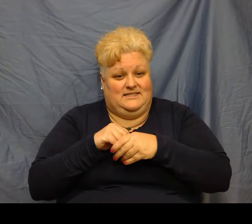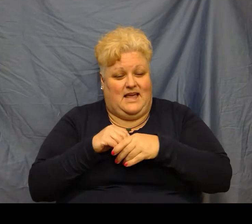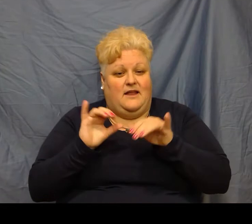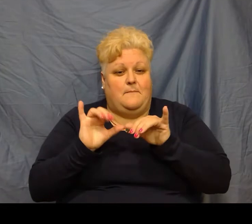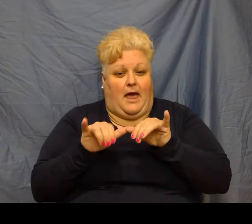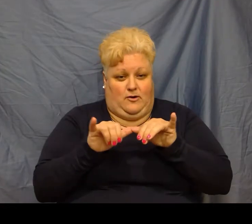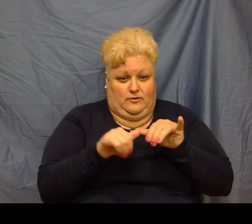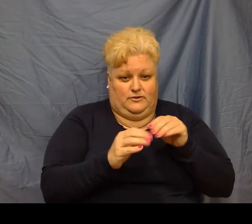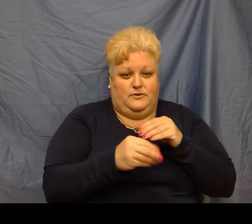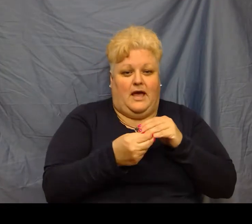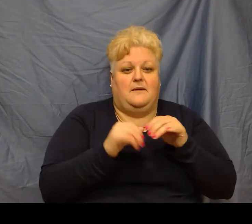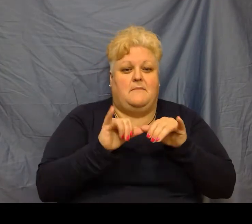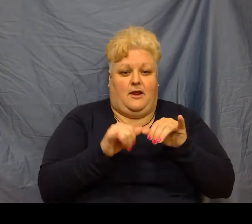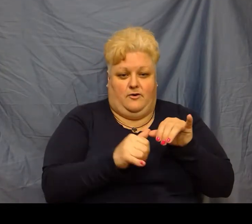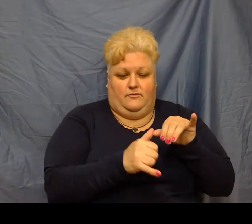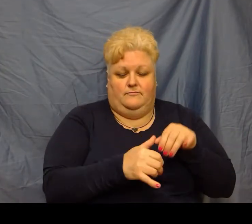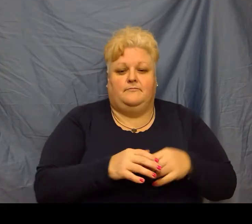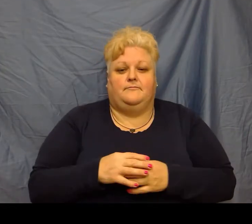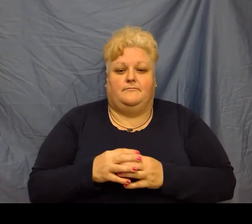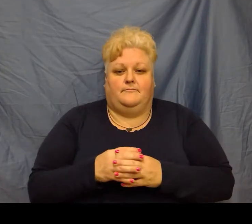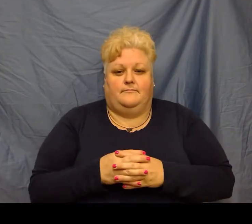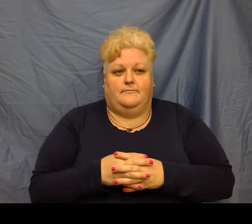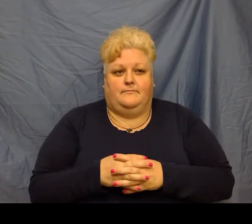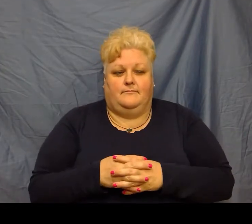give it more pattern. Zigzag line,